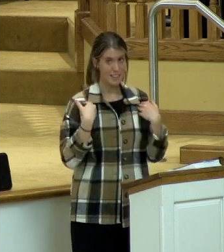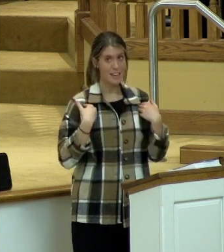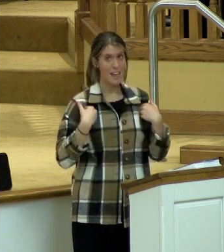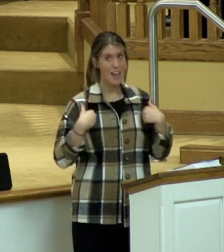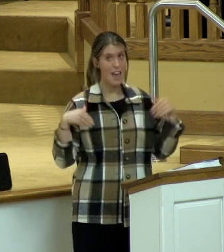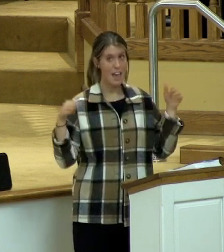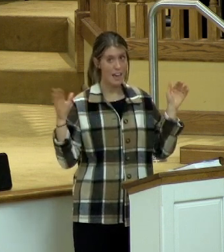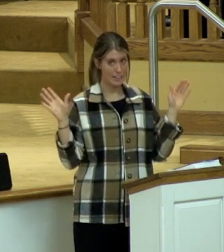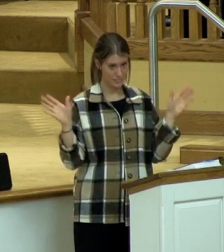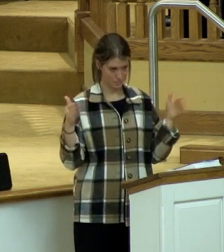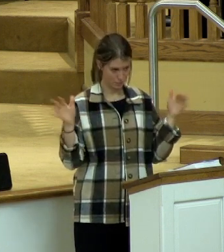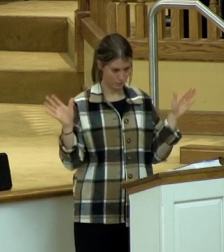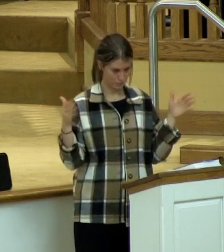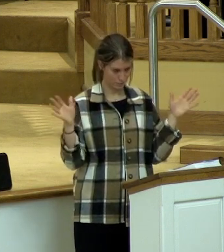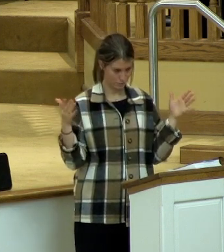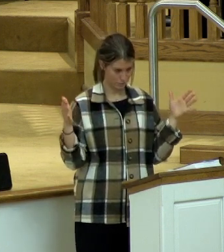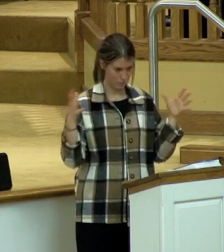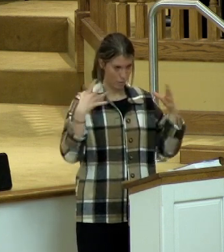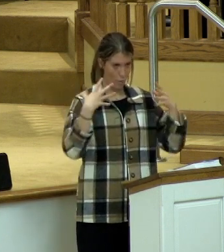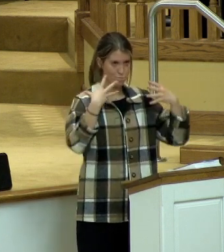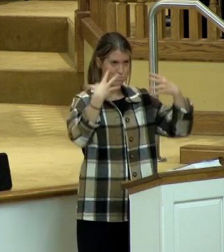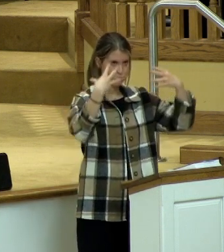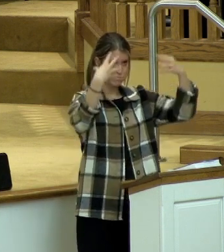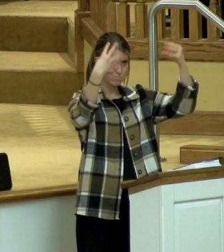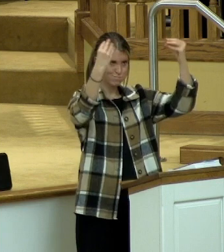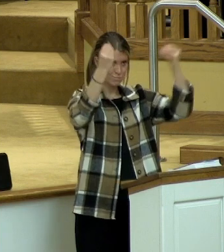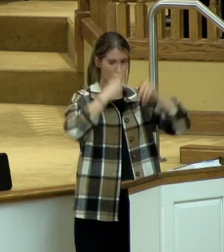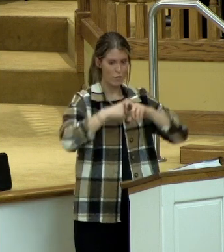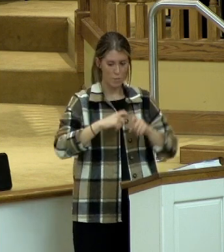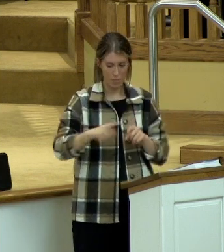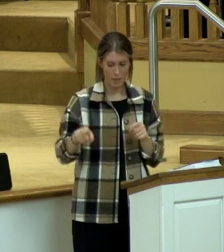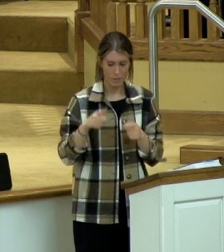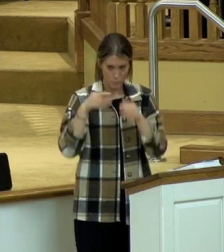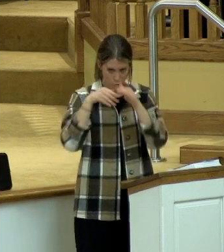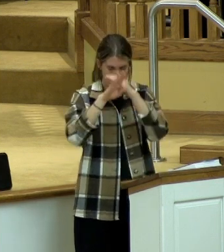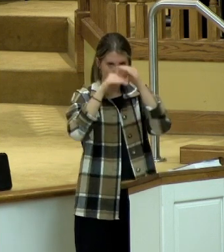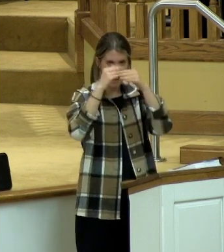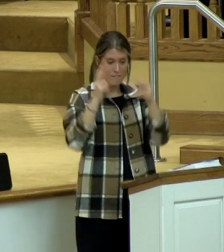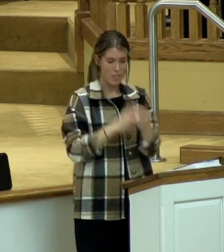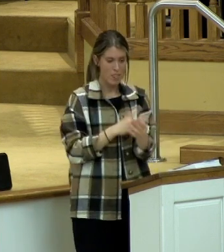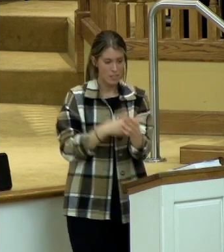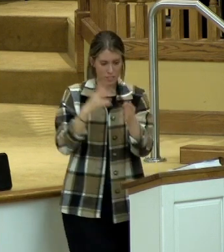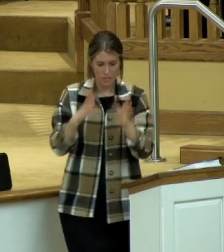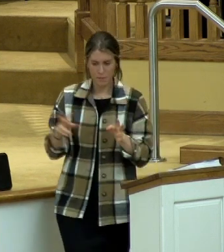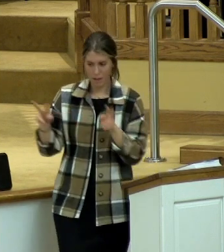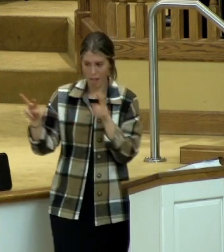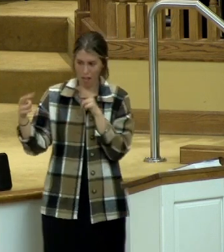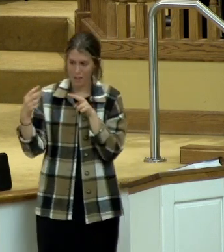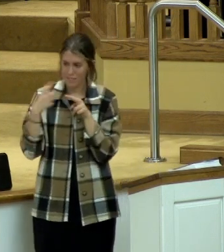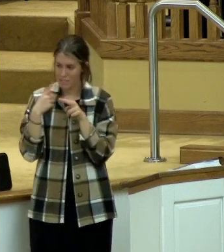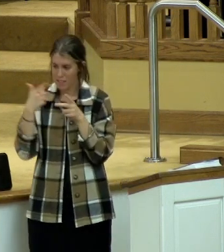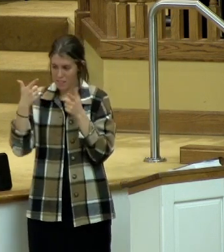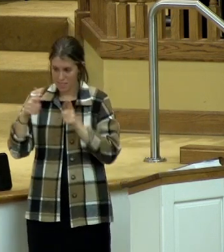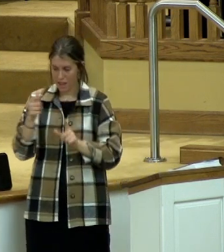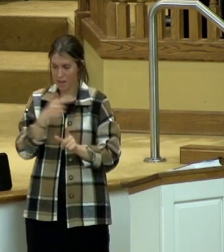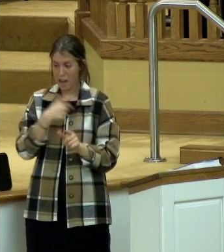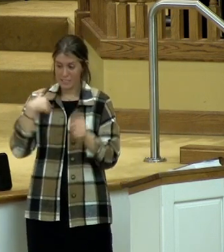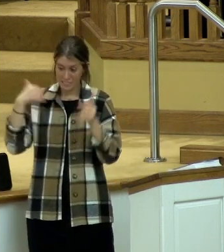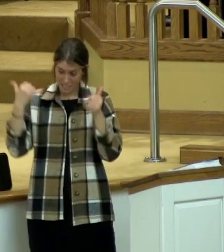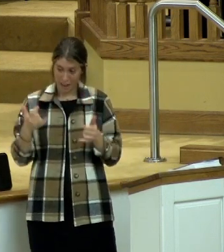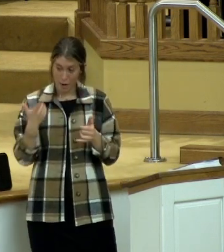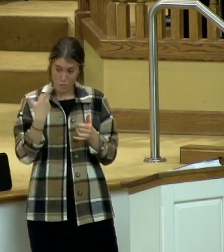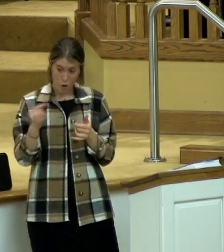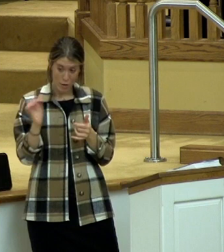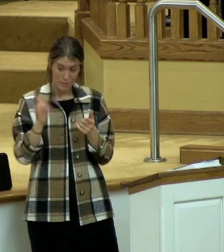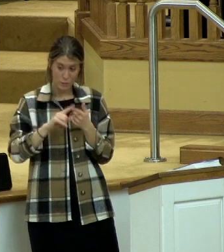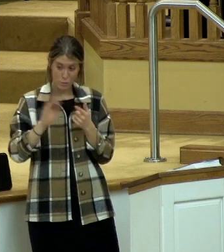who? Angels were gone away from them into heaven. The shepherds said one to another, let us now go